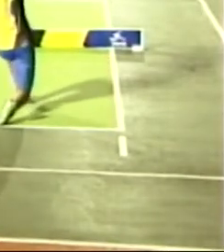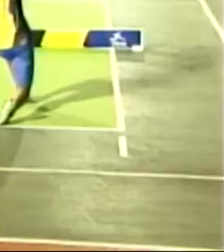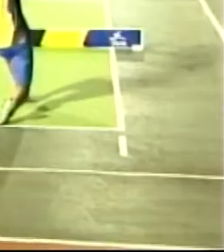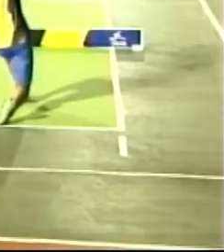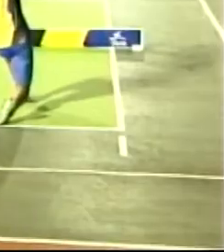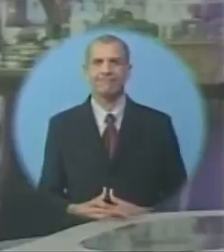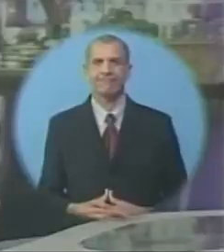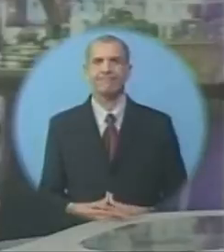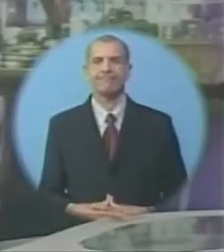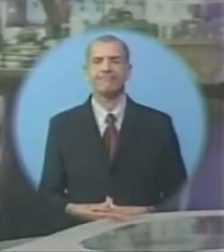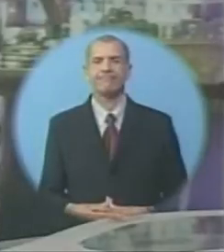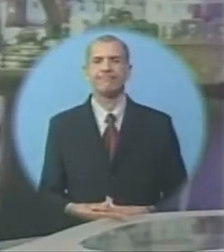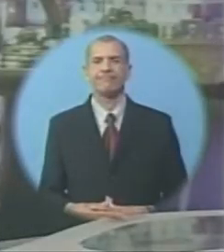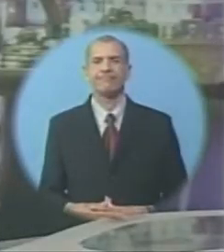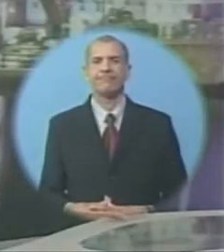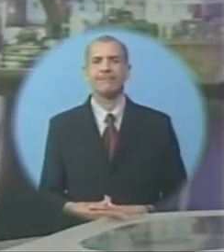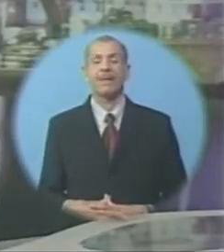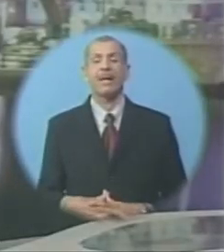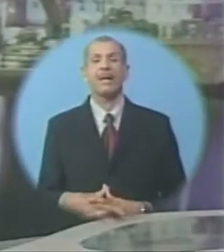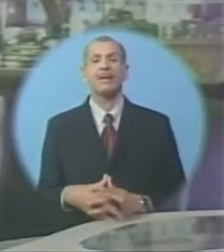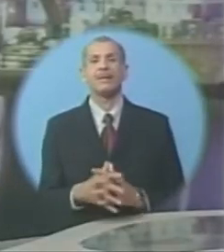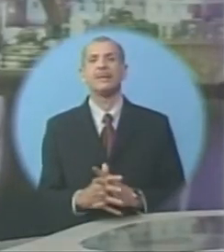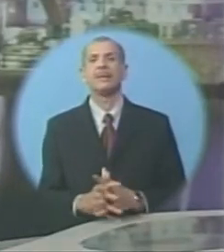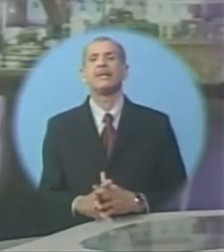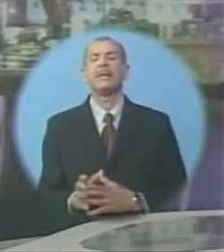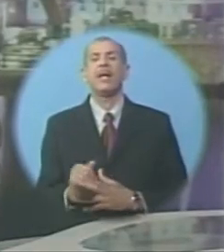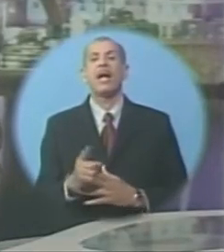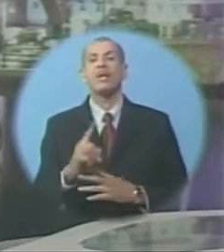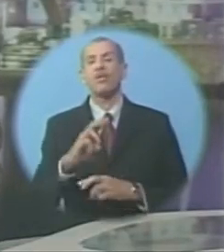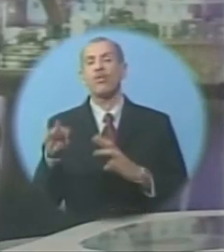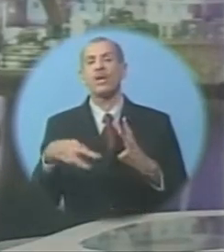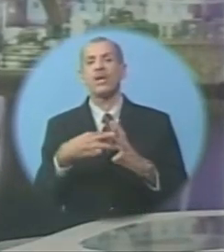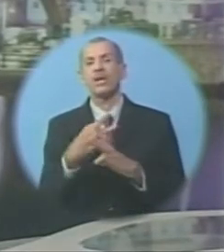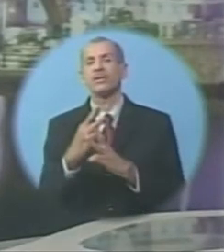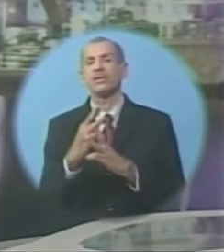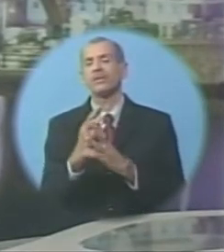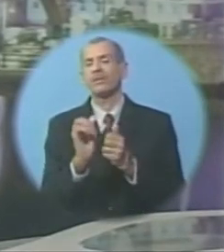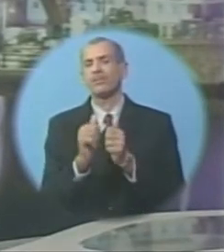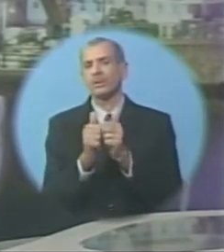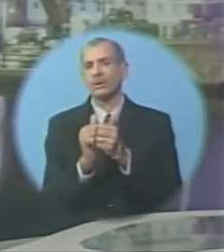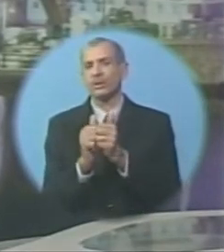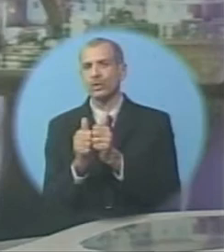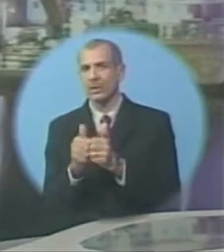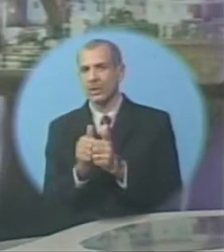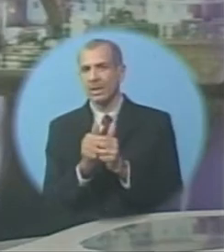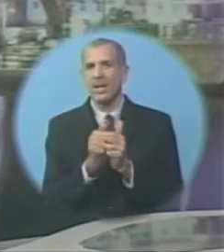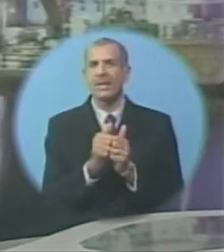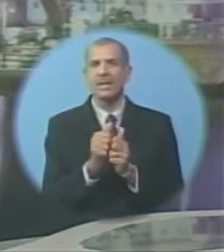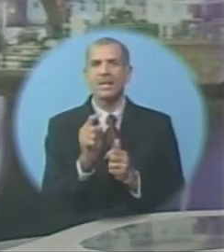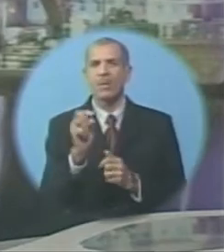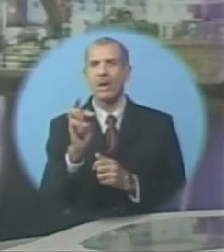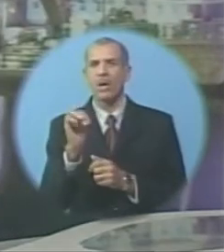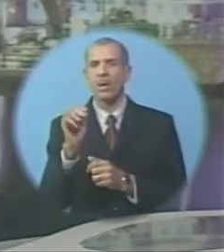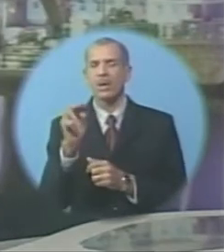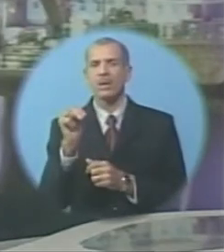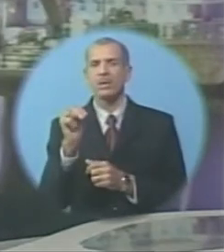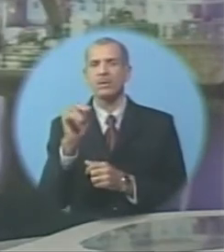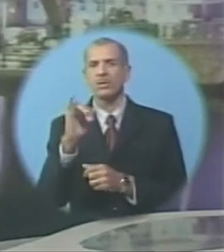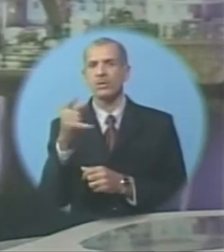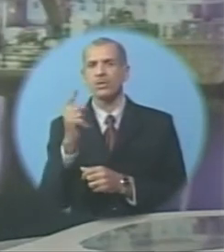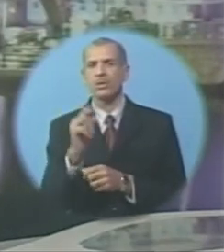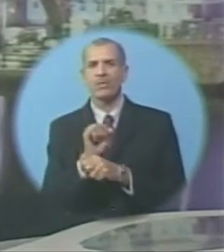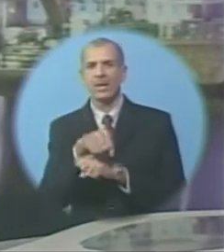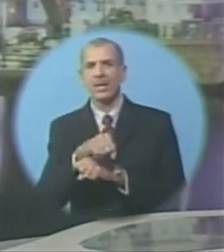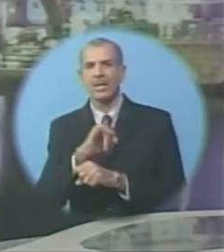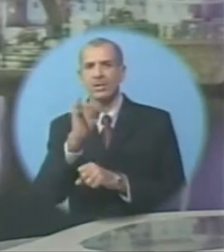Sports. Well, the eliminations for the World Championship Road Tennis Tournament, Tyrone Jones, he defeated Jim Haynes recently